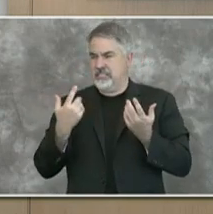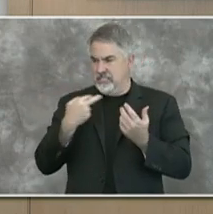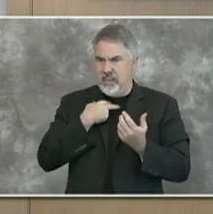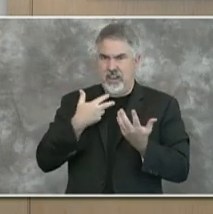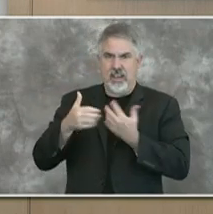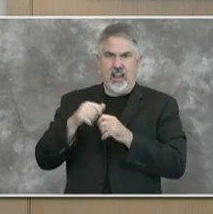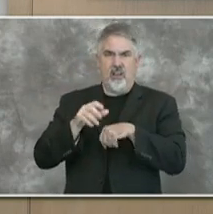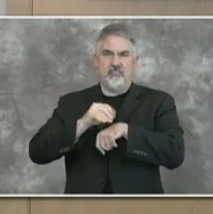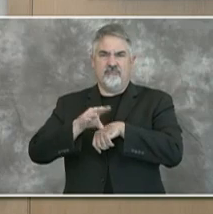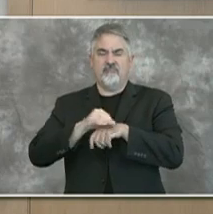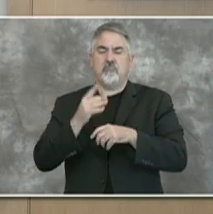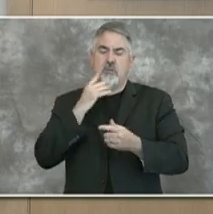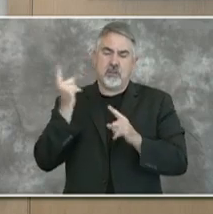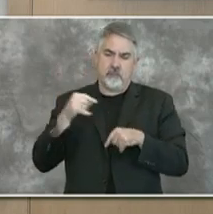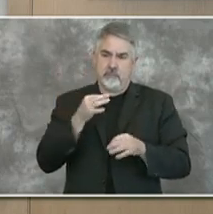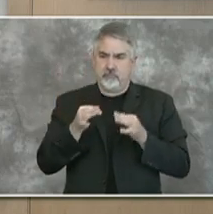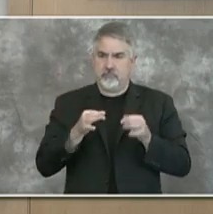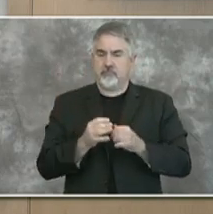Supervisor Fletcher.